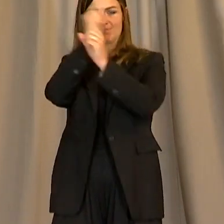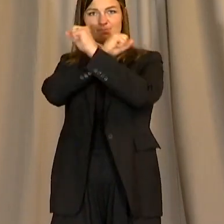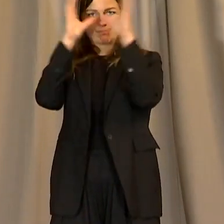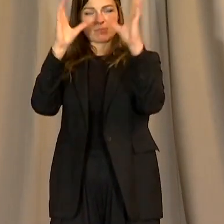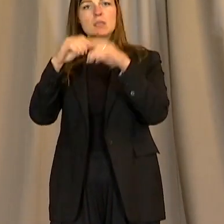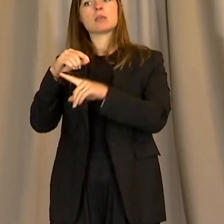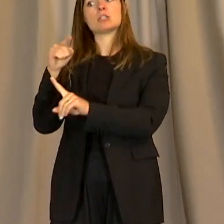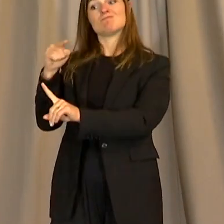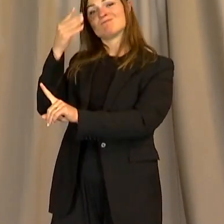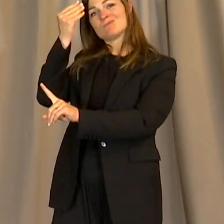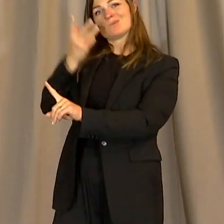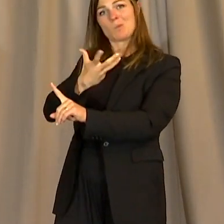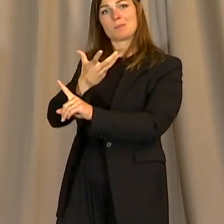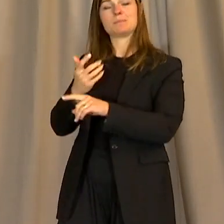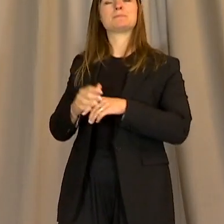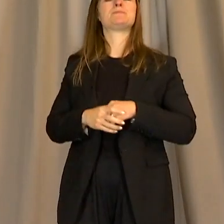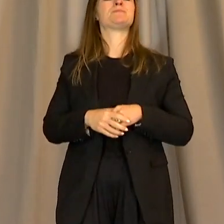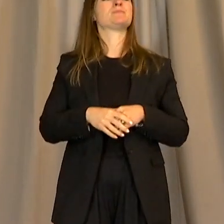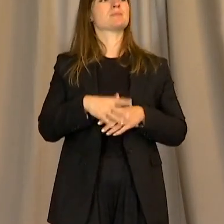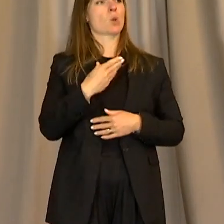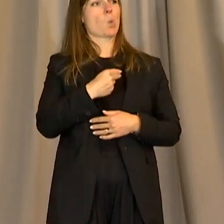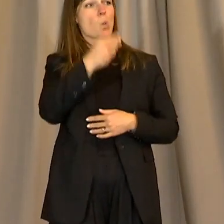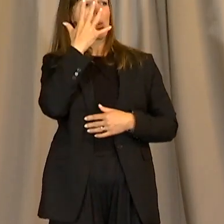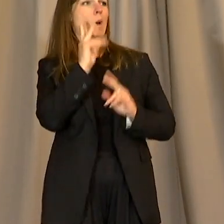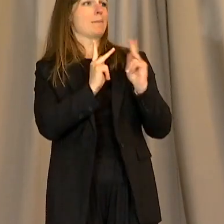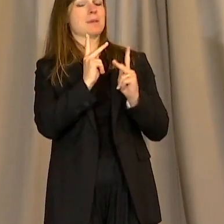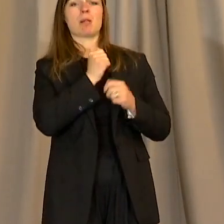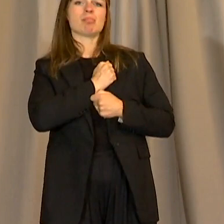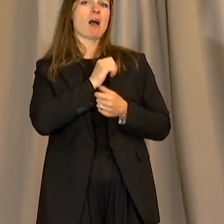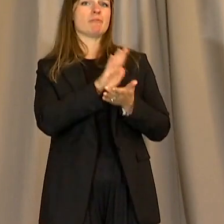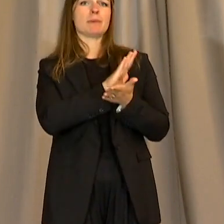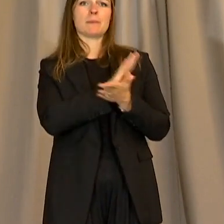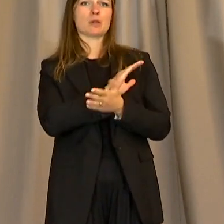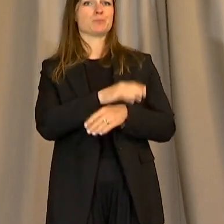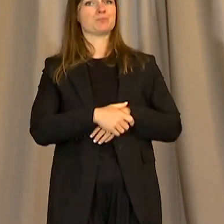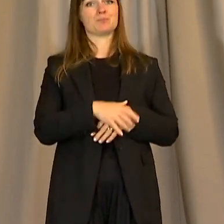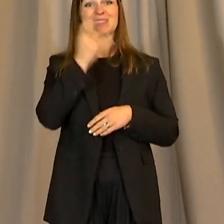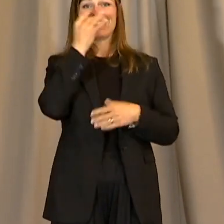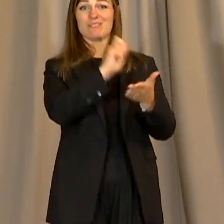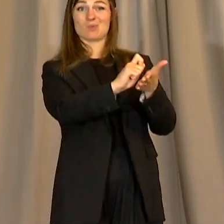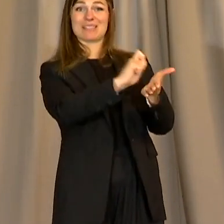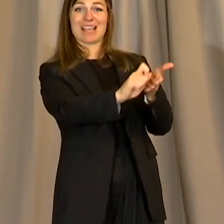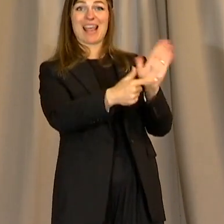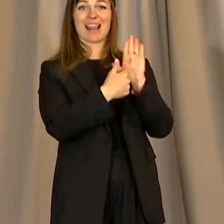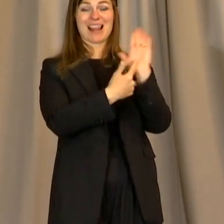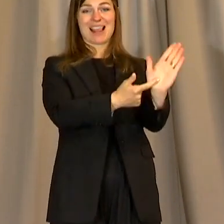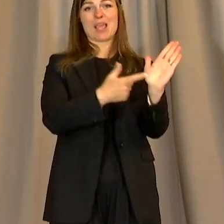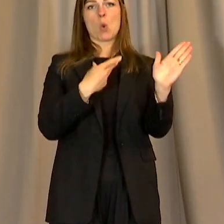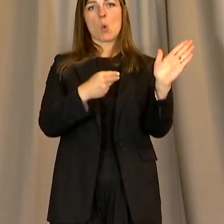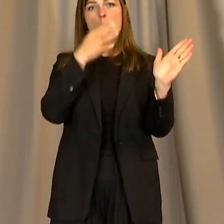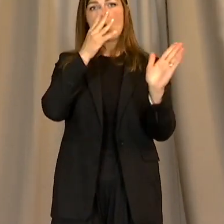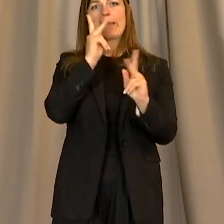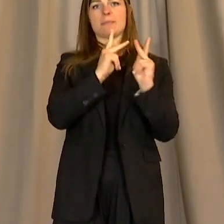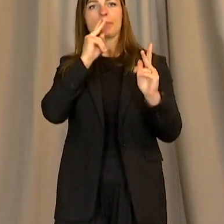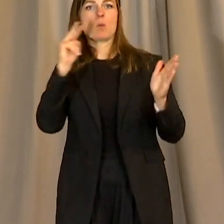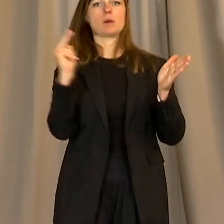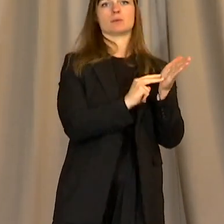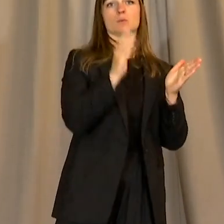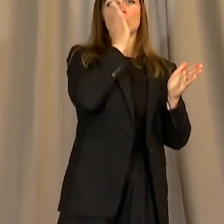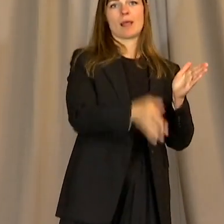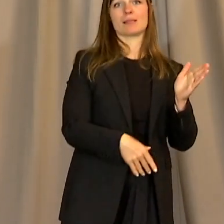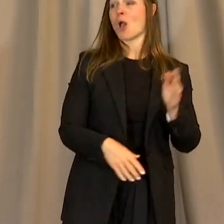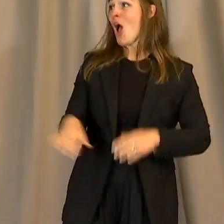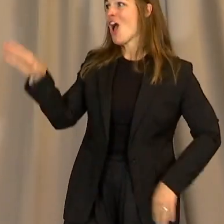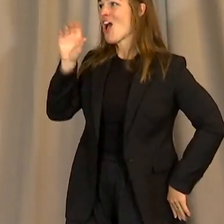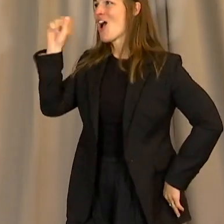at UCLA, she said, white people love paper, Rema. If it's written down, white people will go back to it. I said, okay.